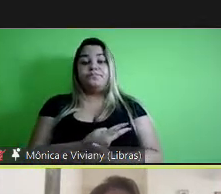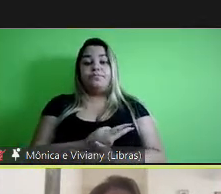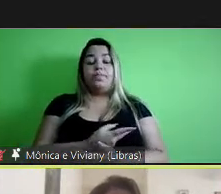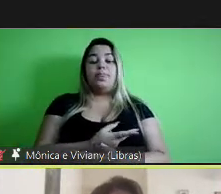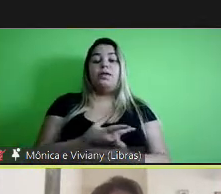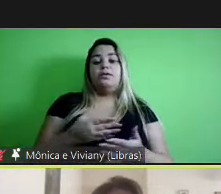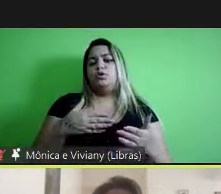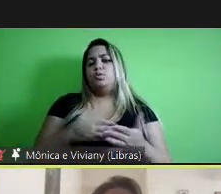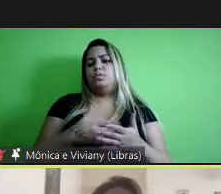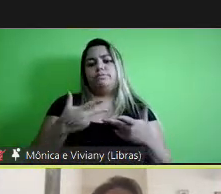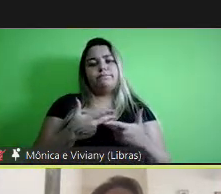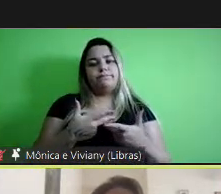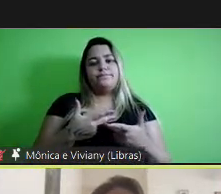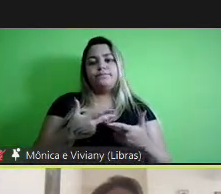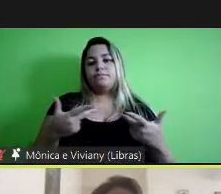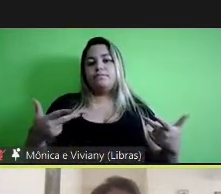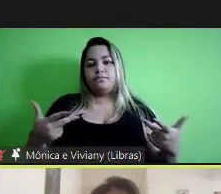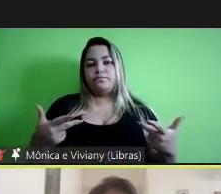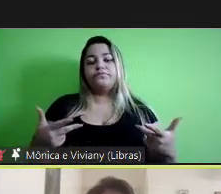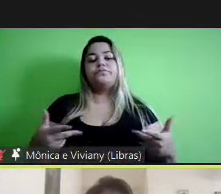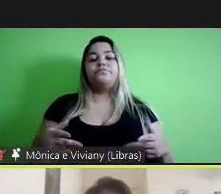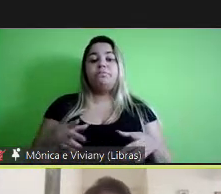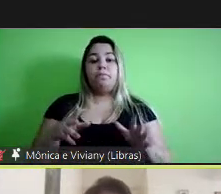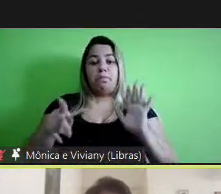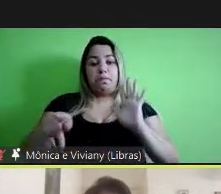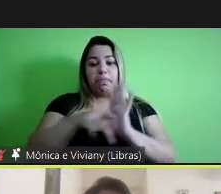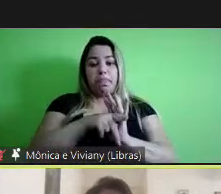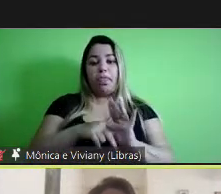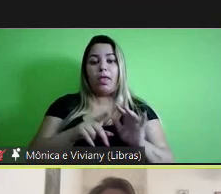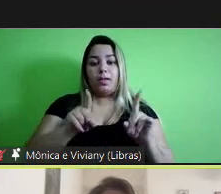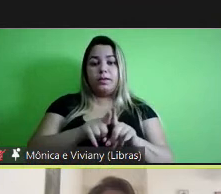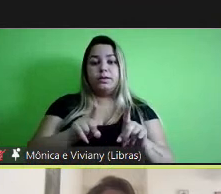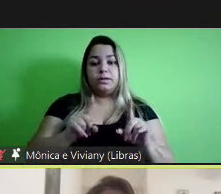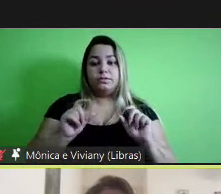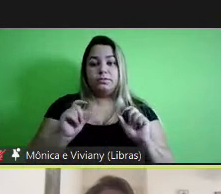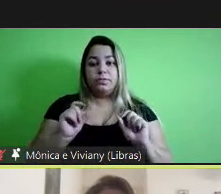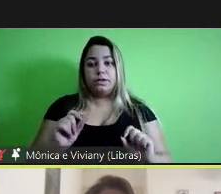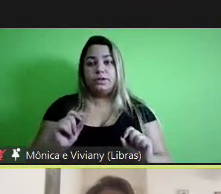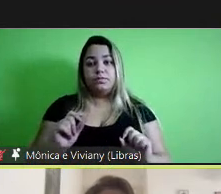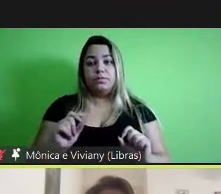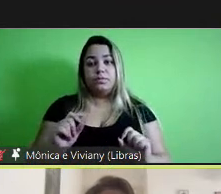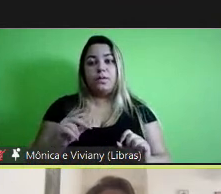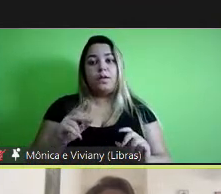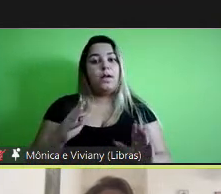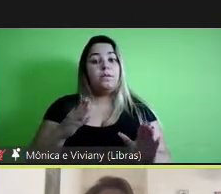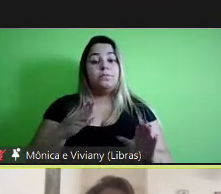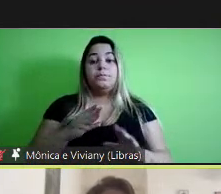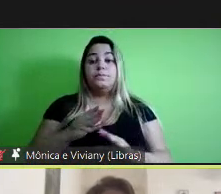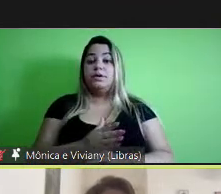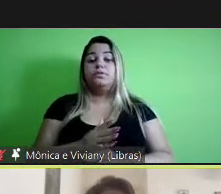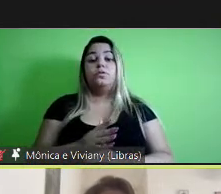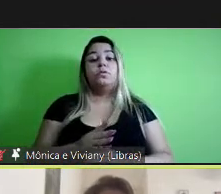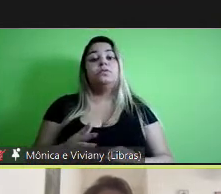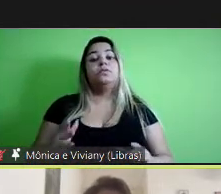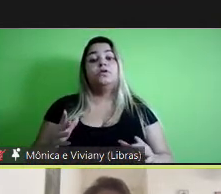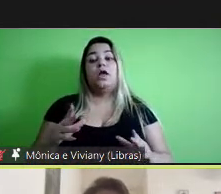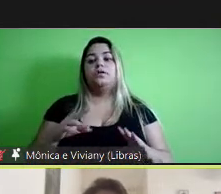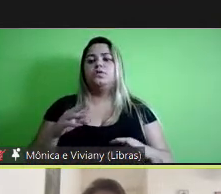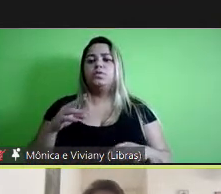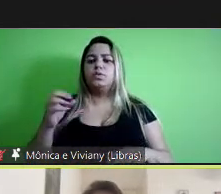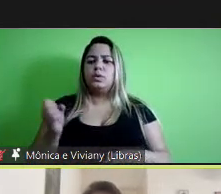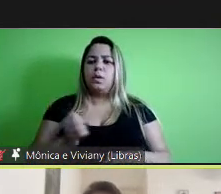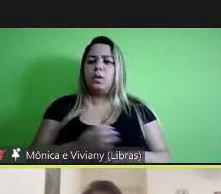surpassed. And for example, COVID is a situation in which we have